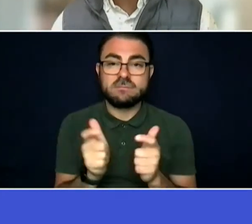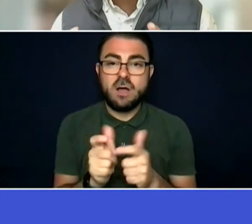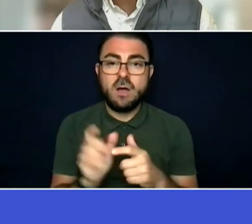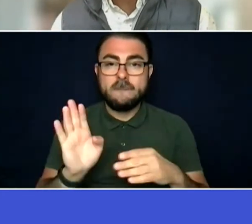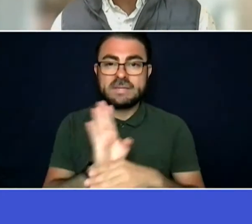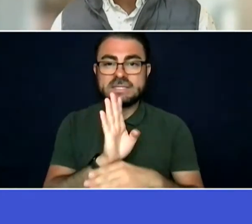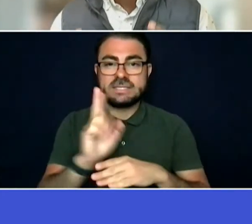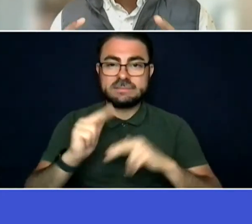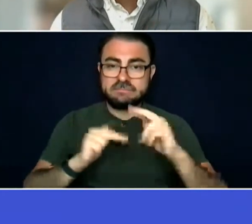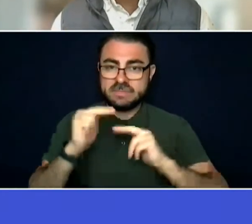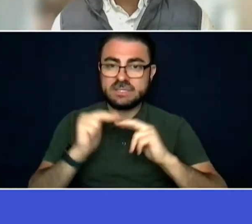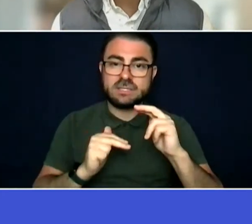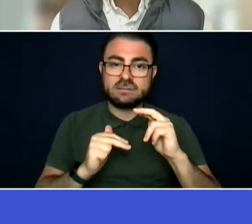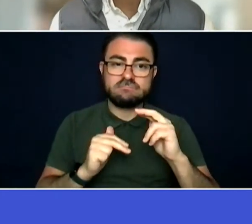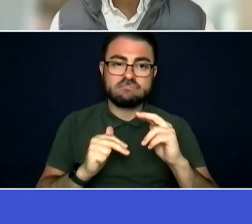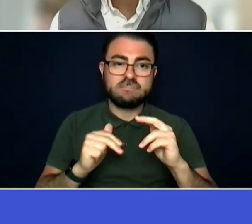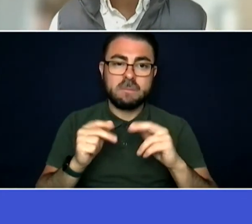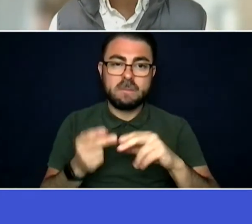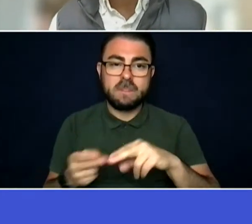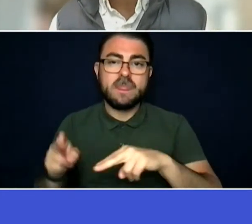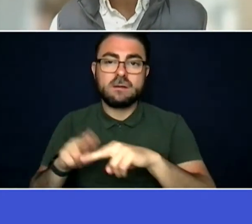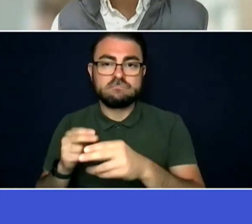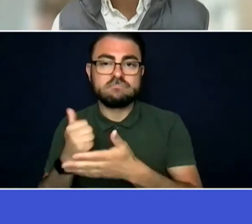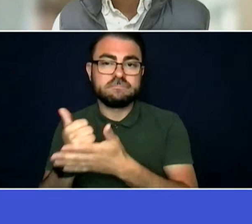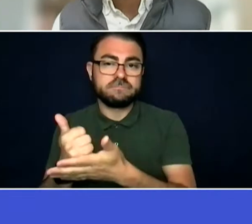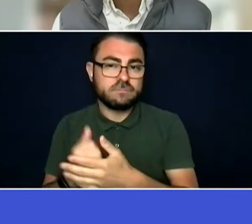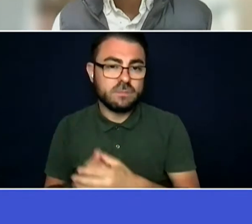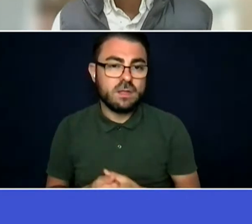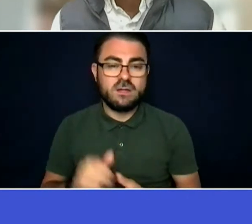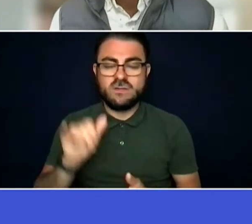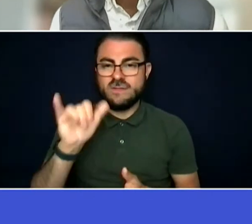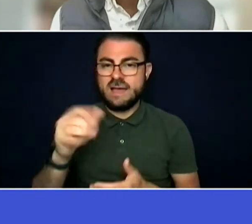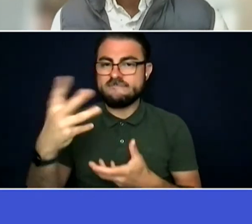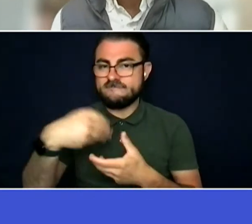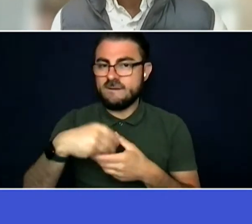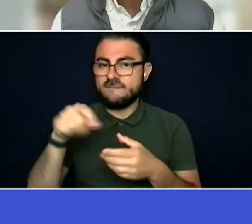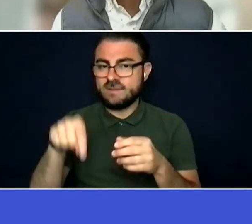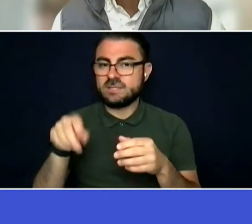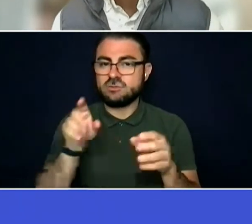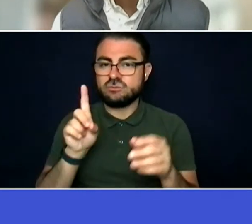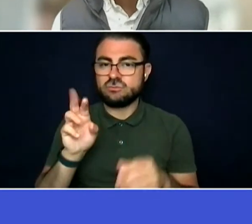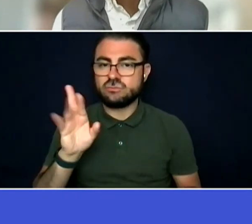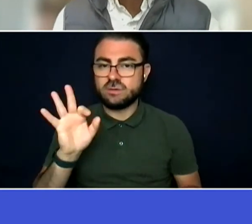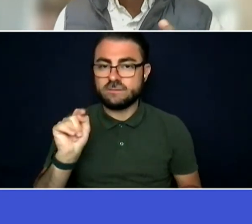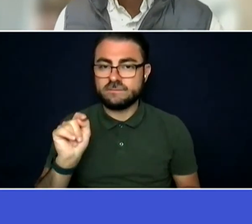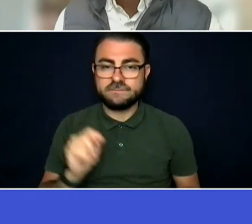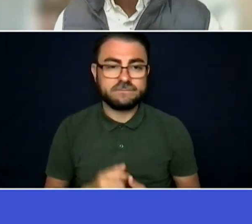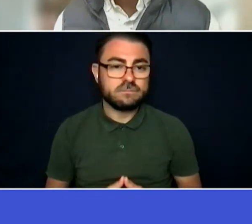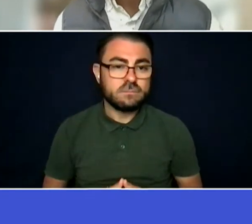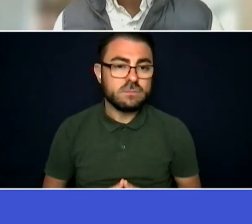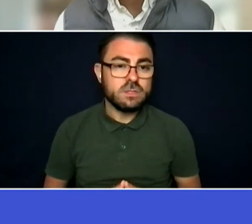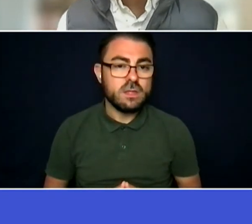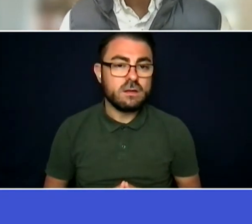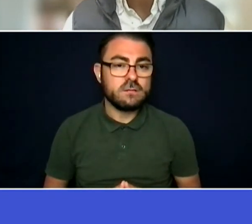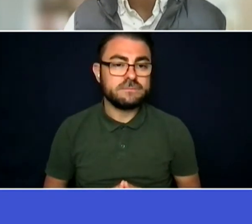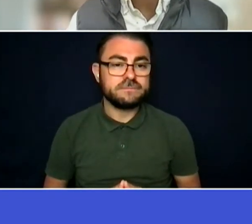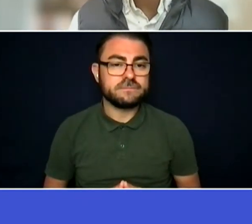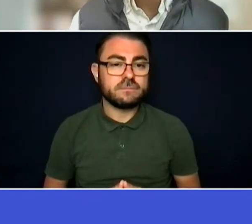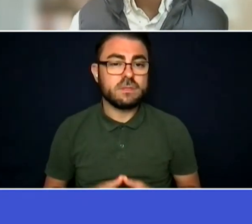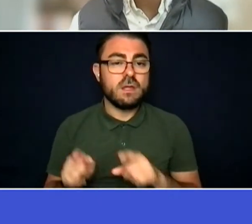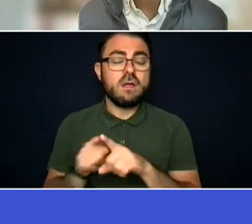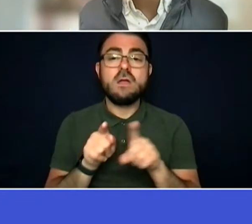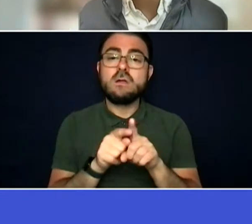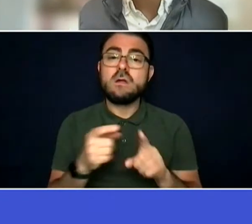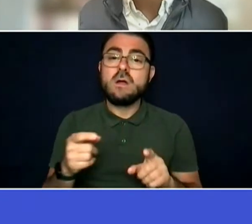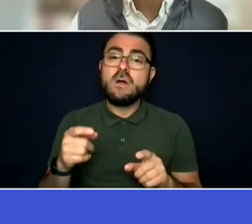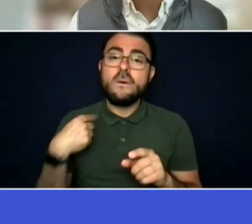So that sort of detail is captured in this current draft. We also named some things like we expect to see rent